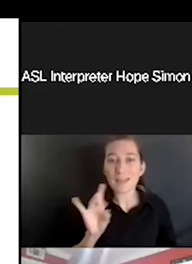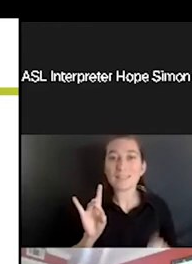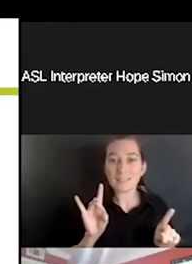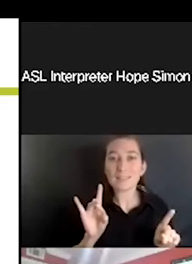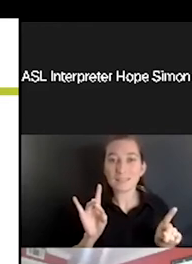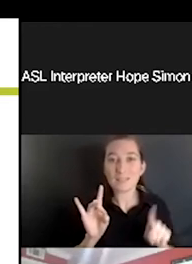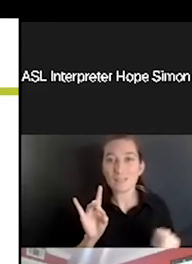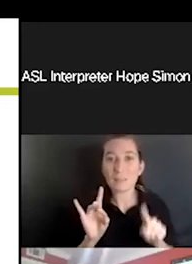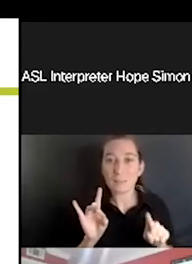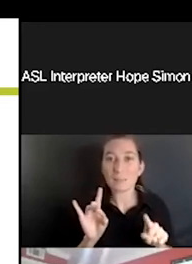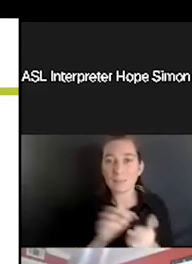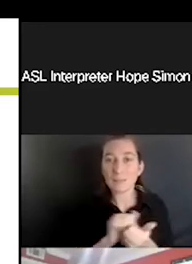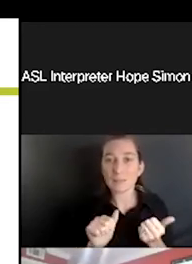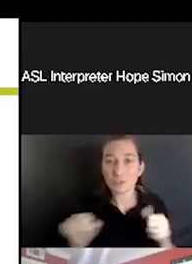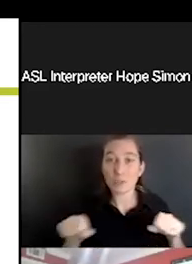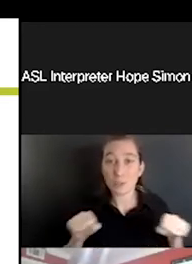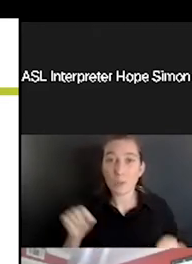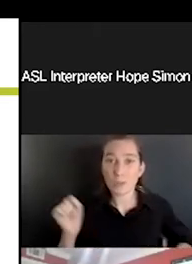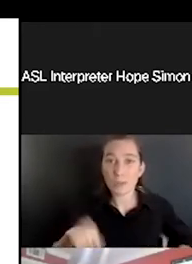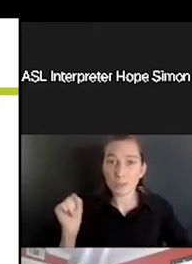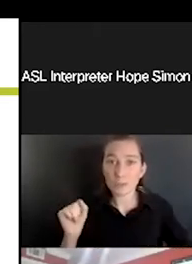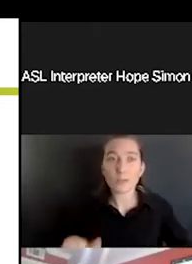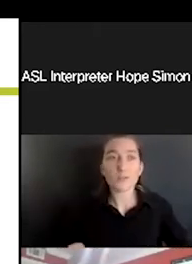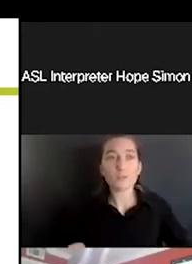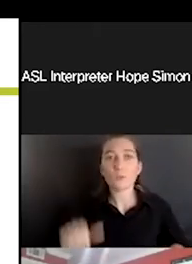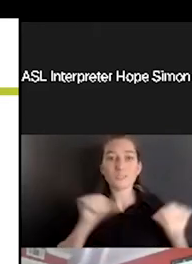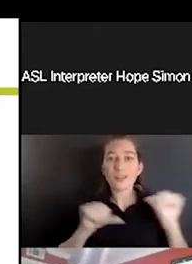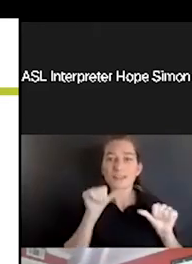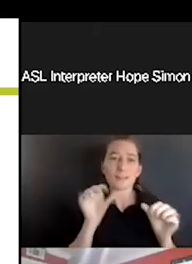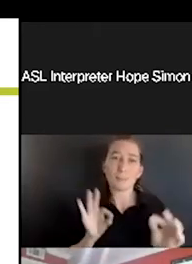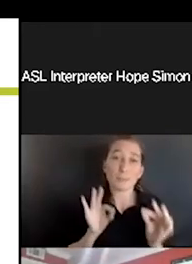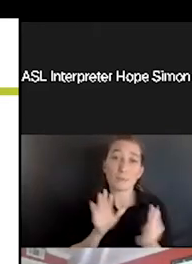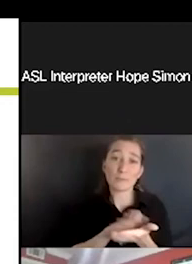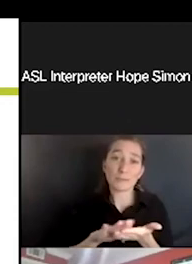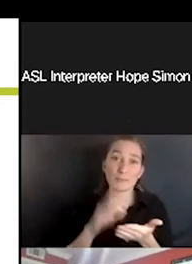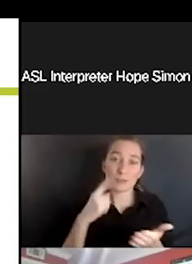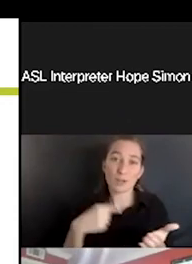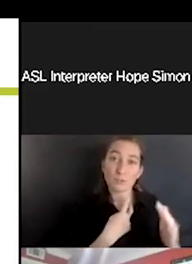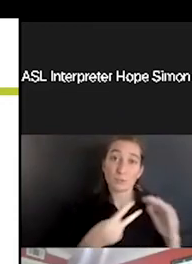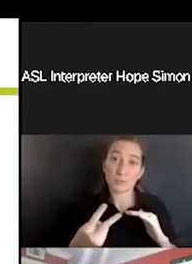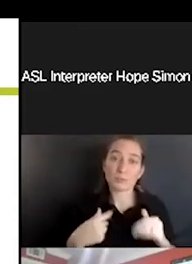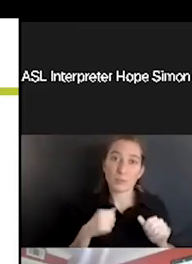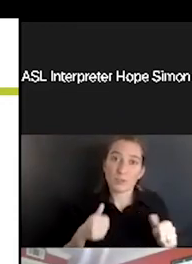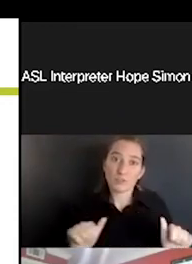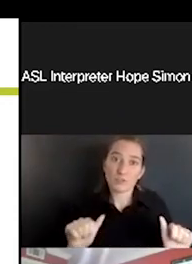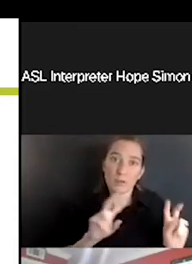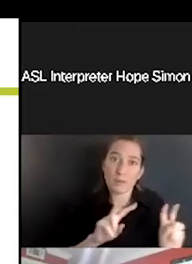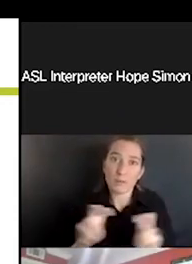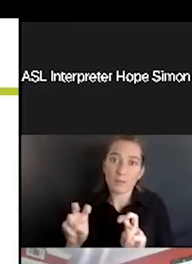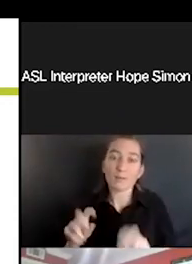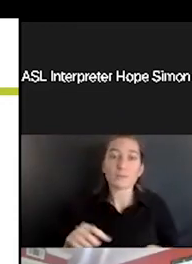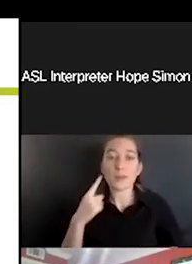engineering is not a perfect science because we can't predict earthquakes. But nonetheless, I think this is a pretty